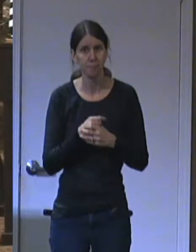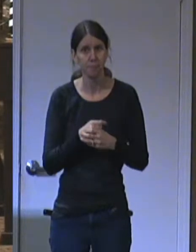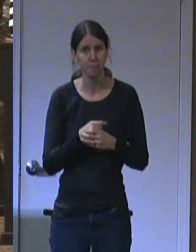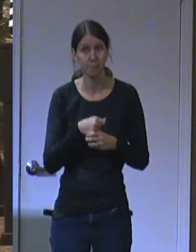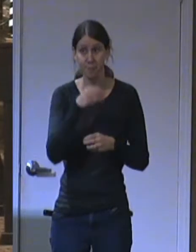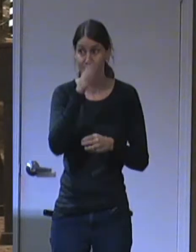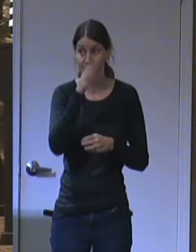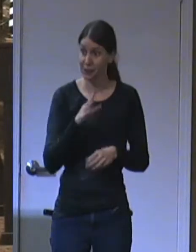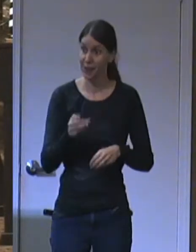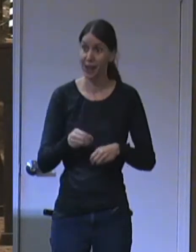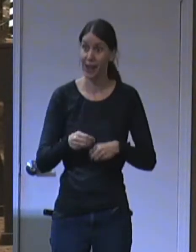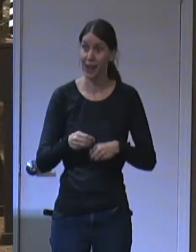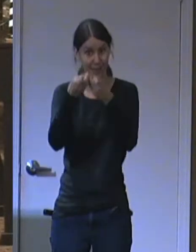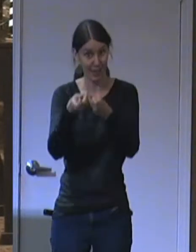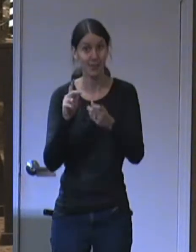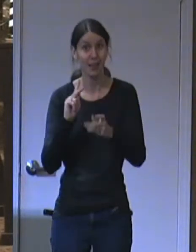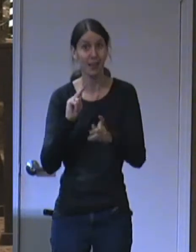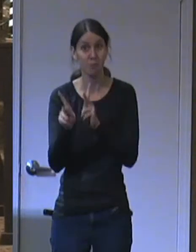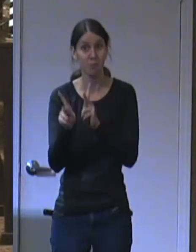God puts people around us.